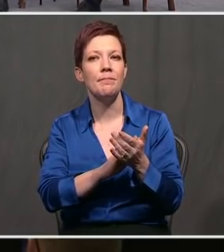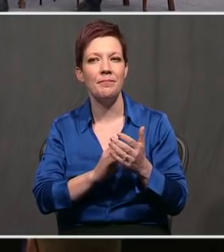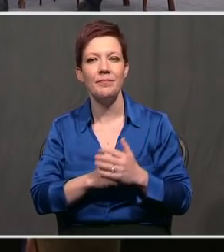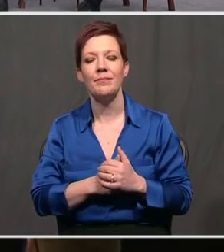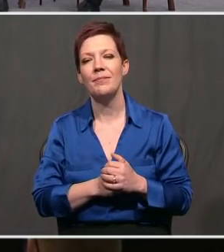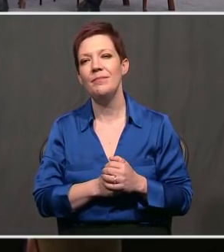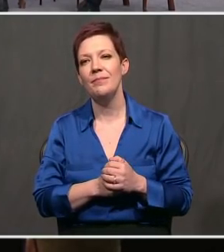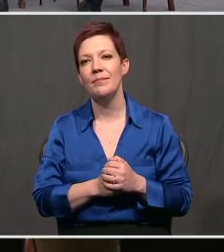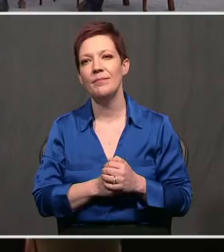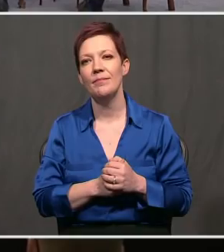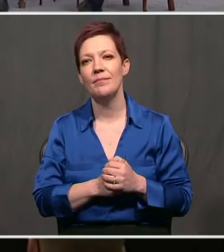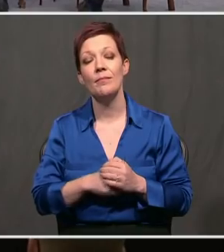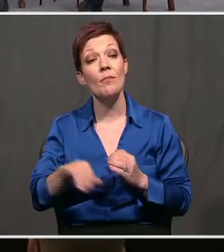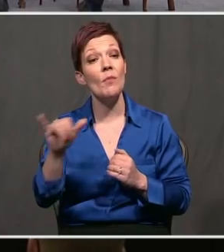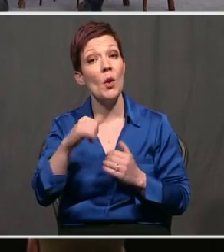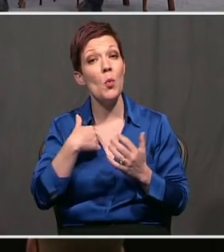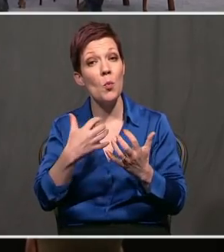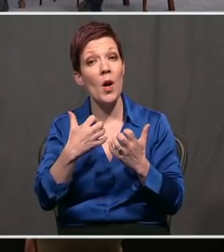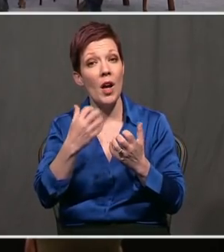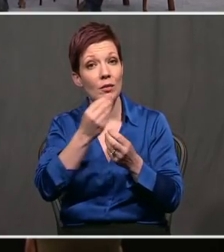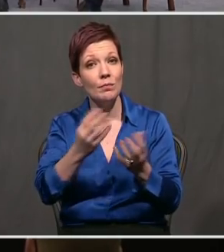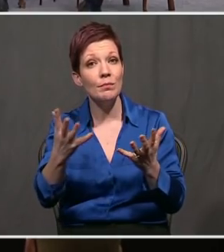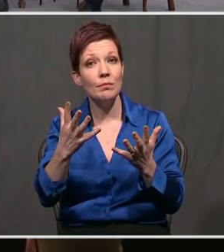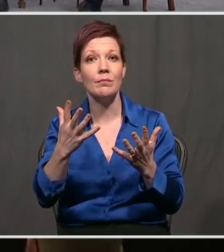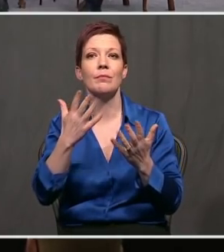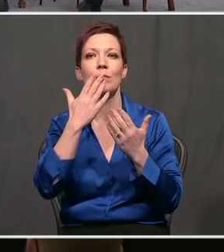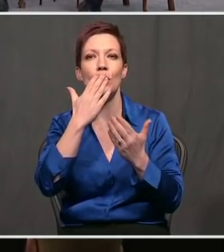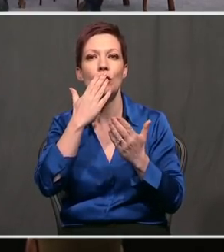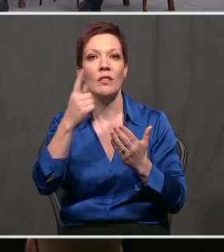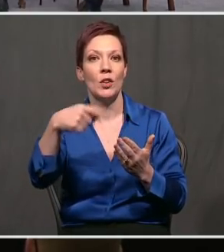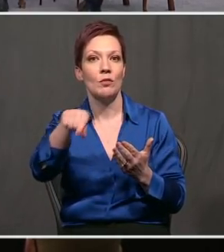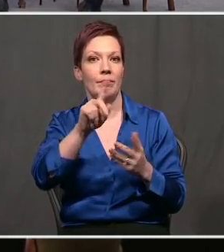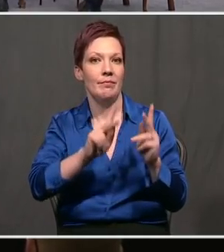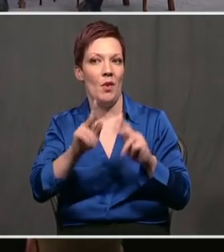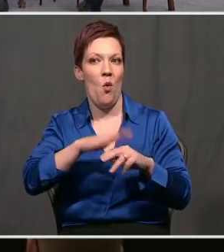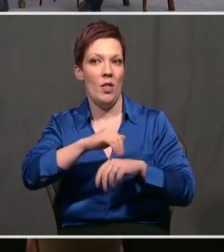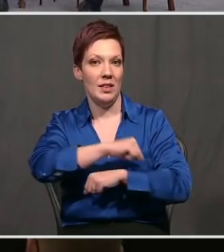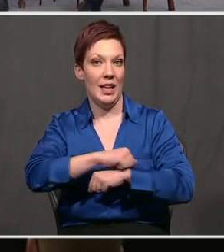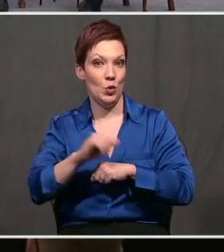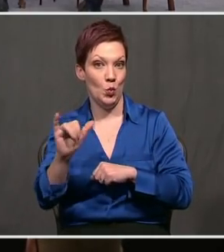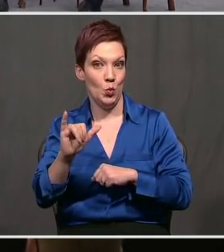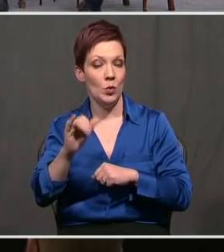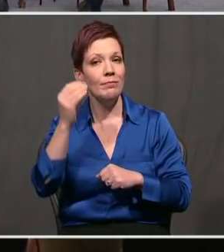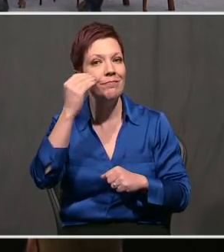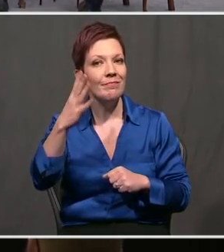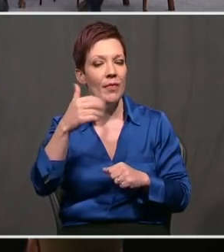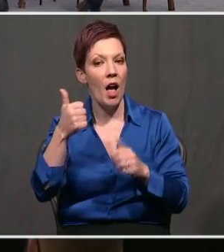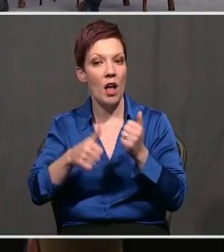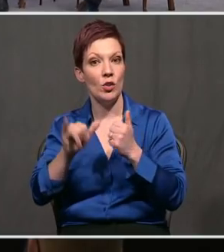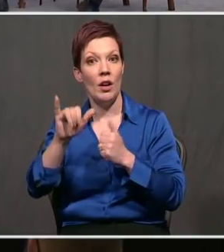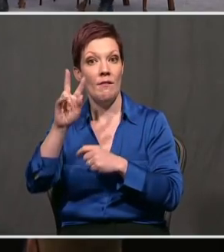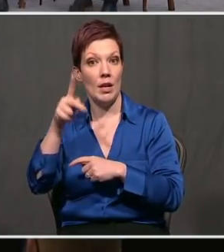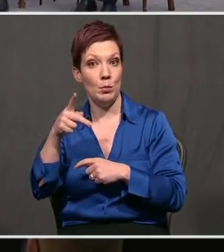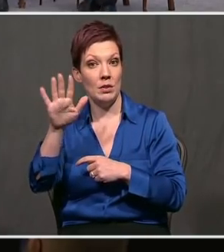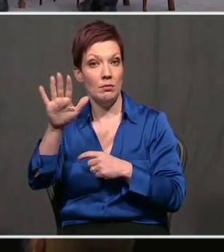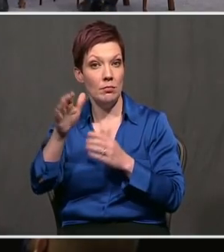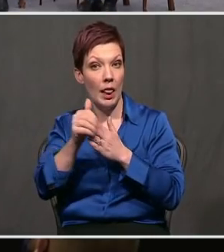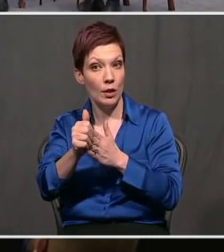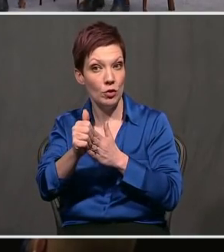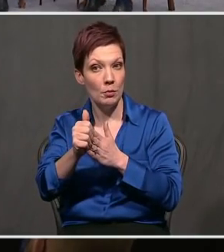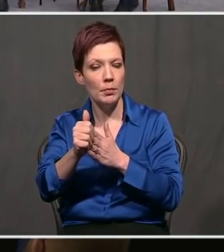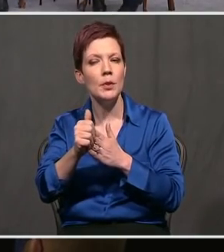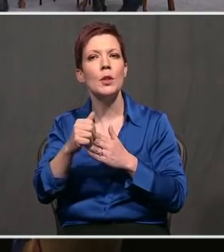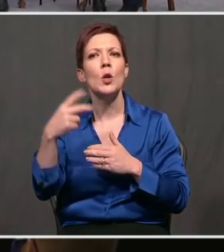And I want to also express my appreciation to the folks on the stage with me here. You know, under the Vice President's leadership, we have had an